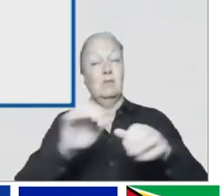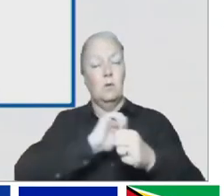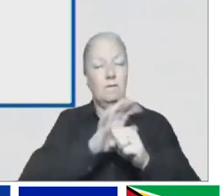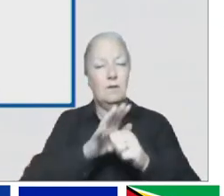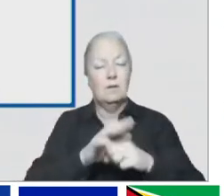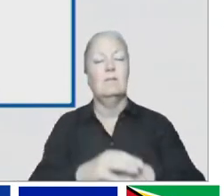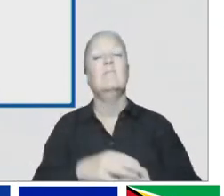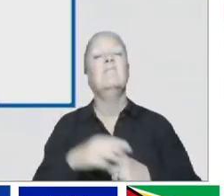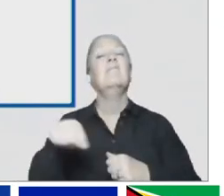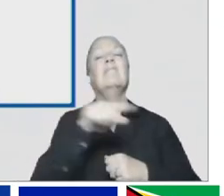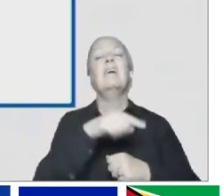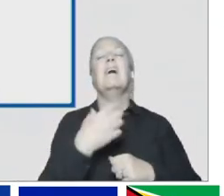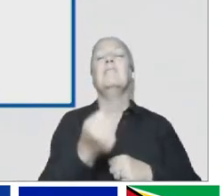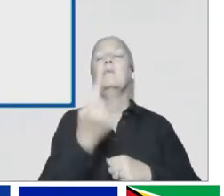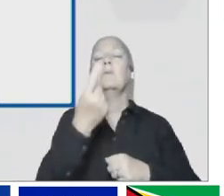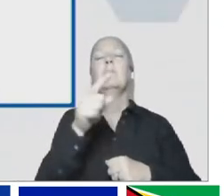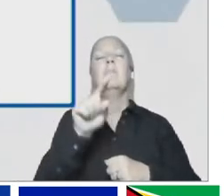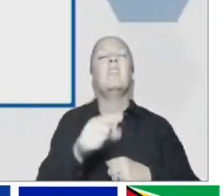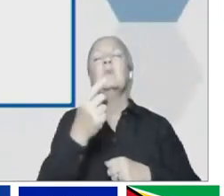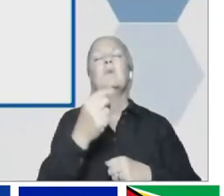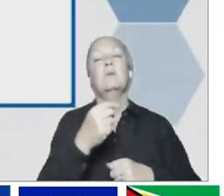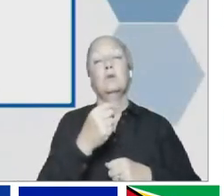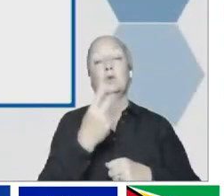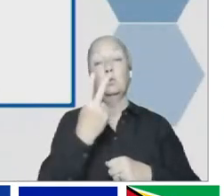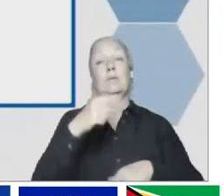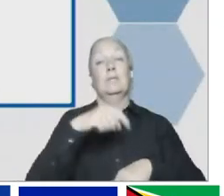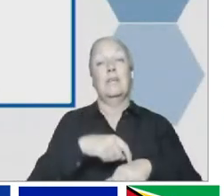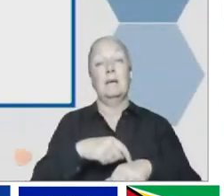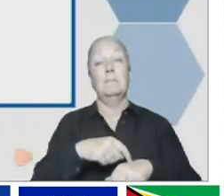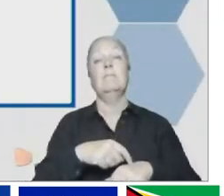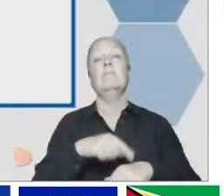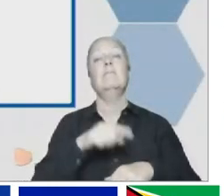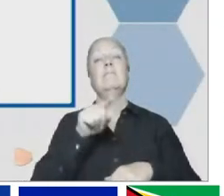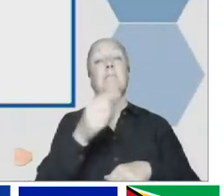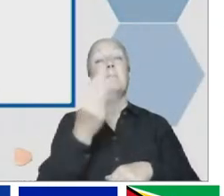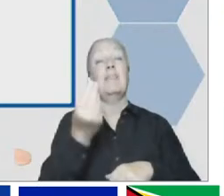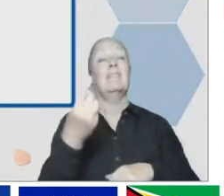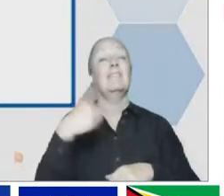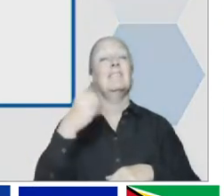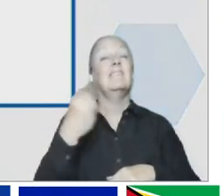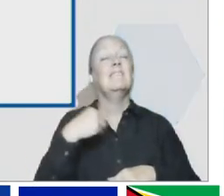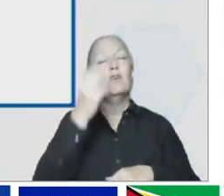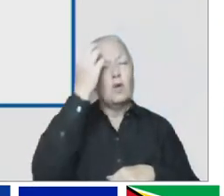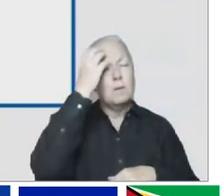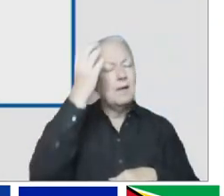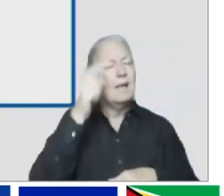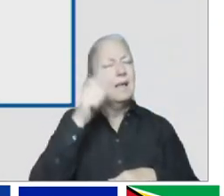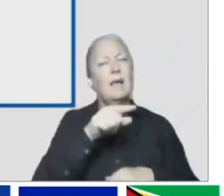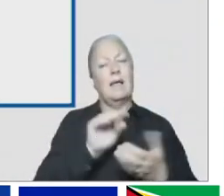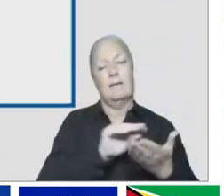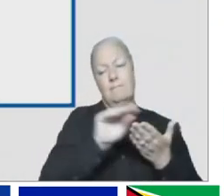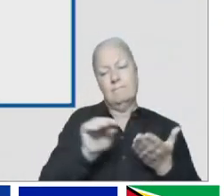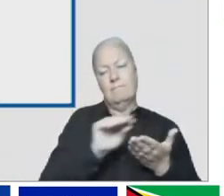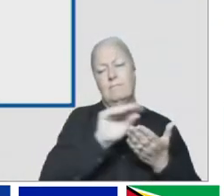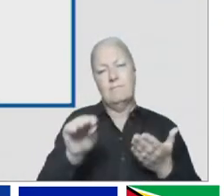received an additional bi-monthly grant, as well as food and care packages. We